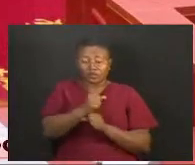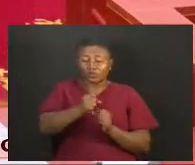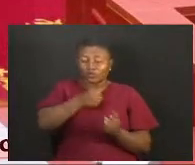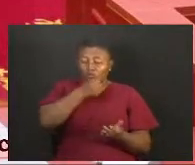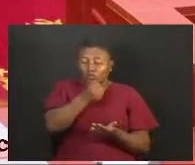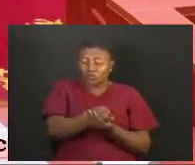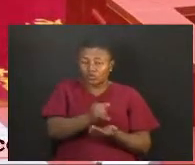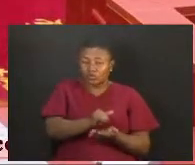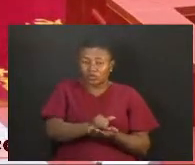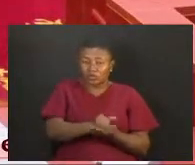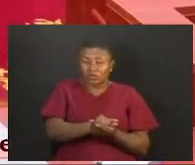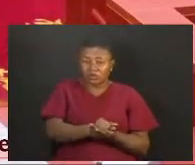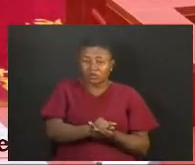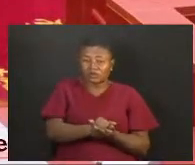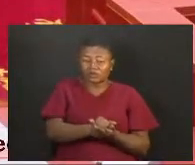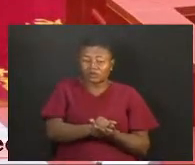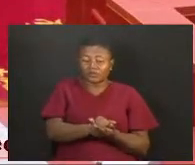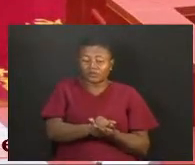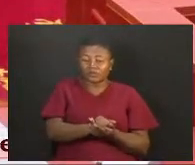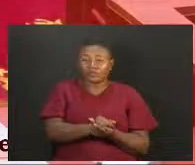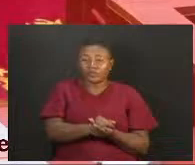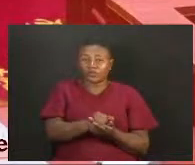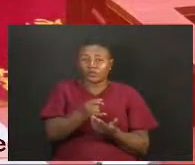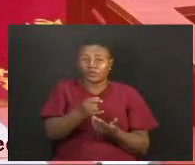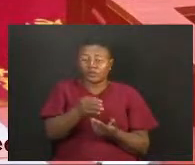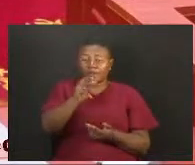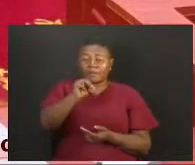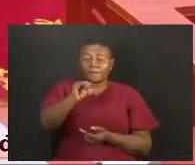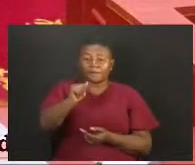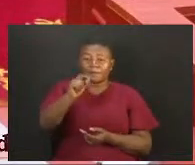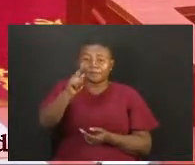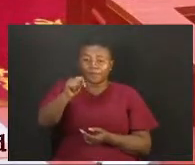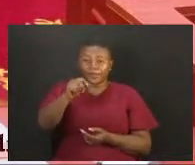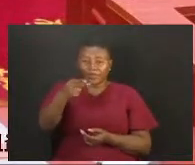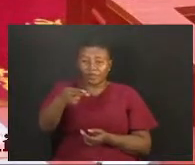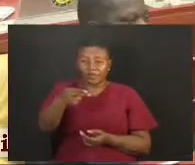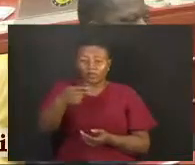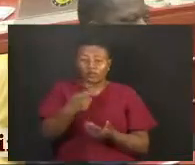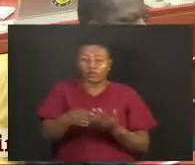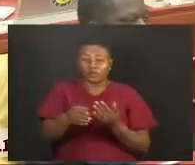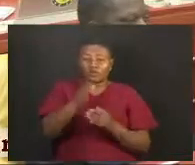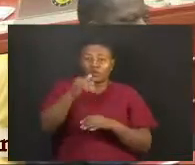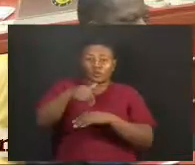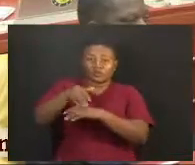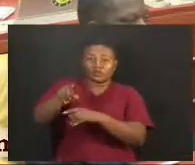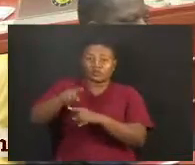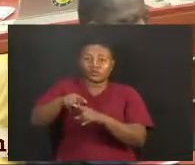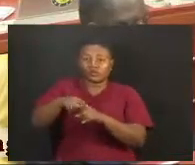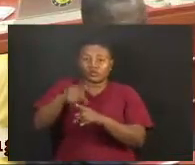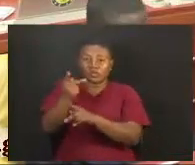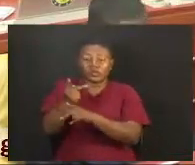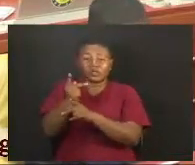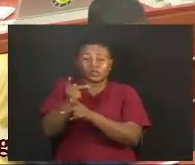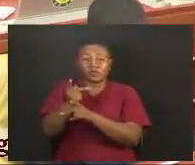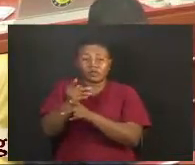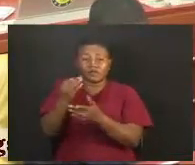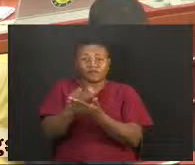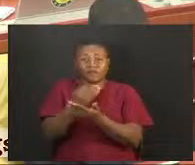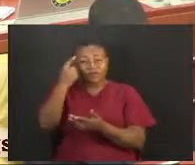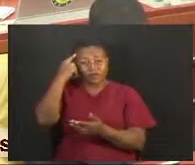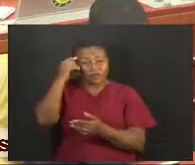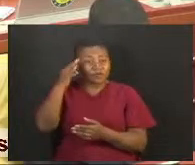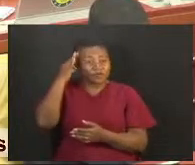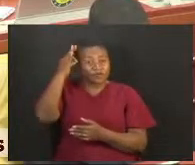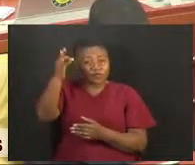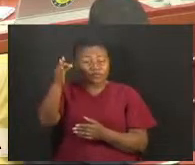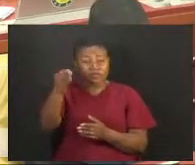royalties originally maintained by MIF is transferred to the Consolidated Fund for Infrastructure Development. Right